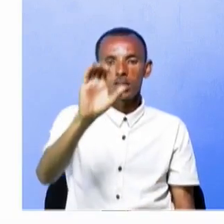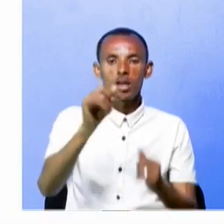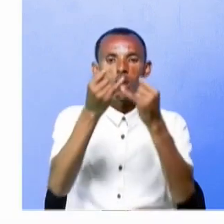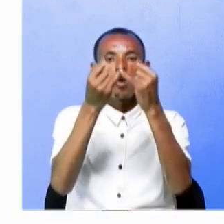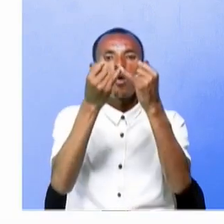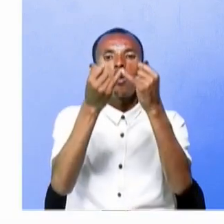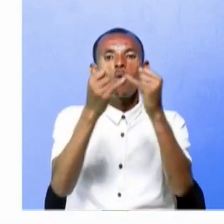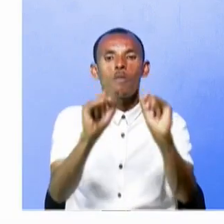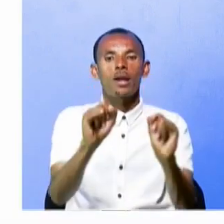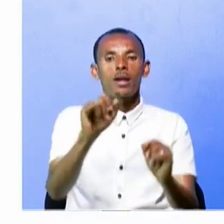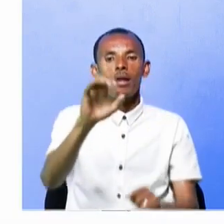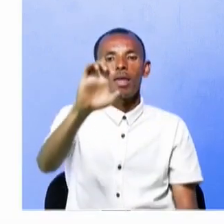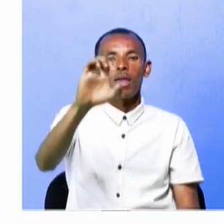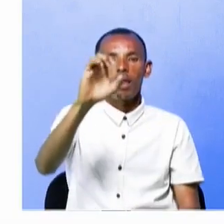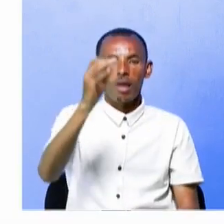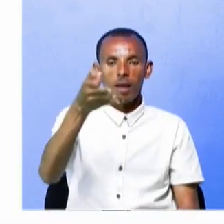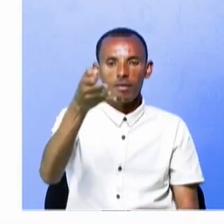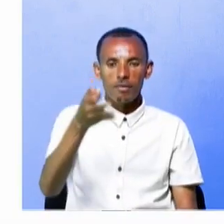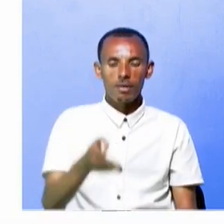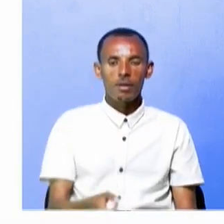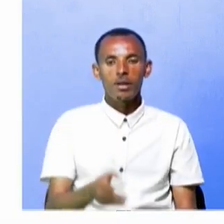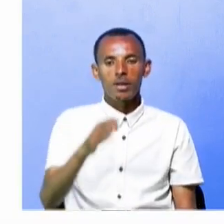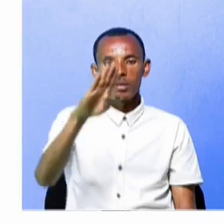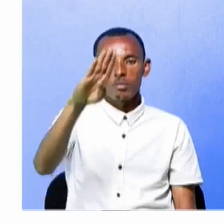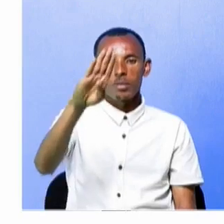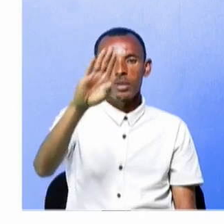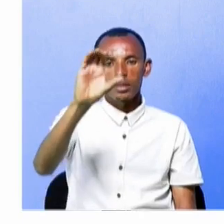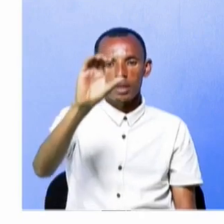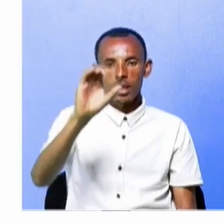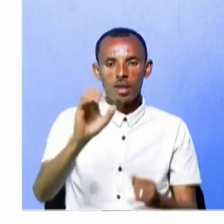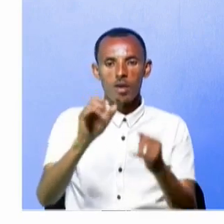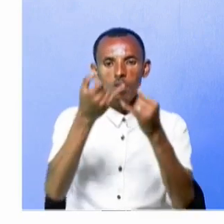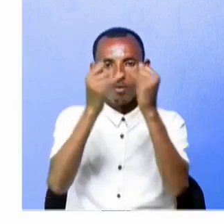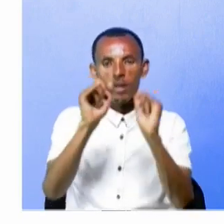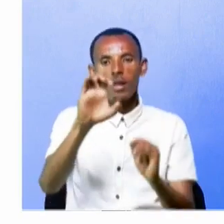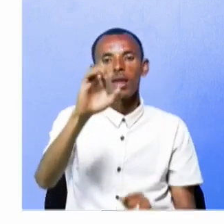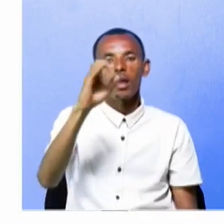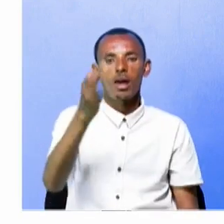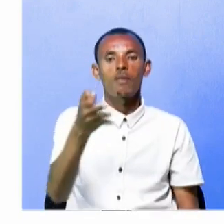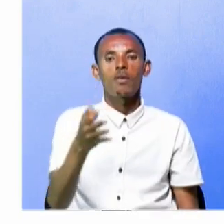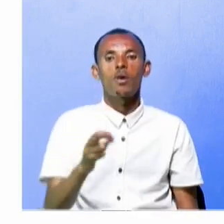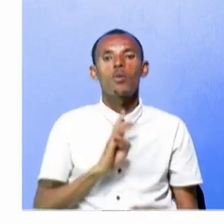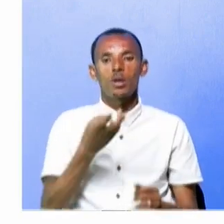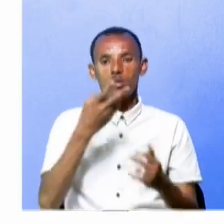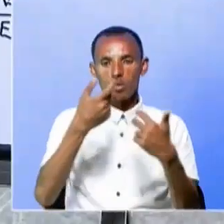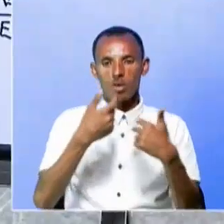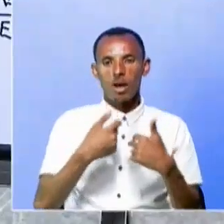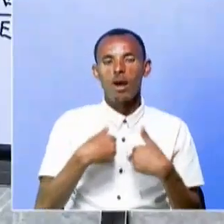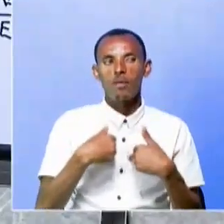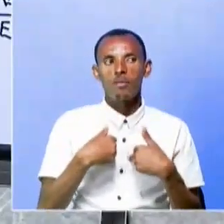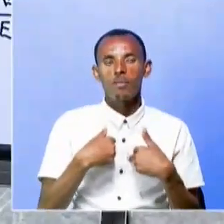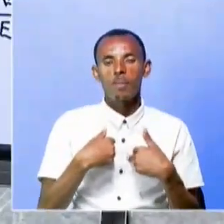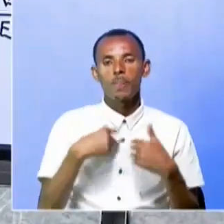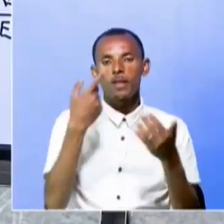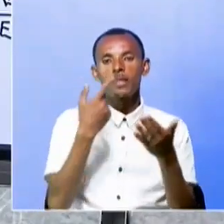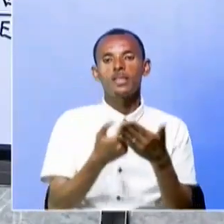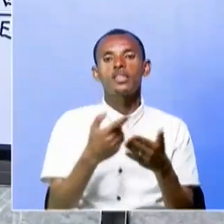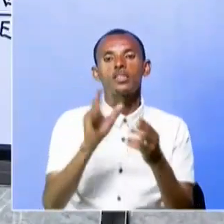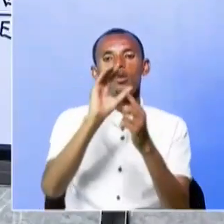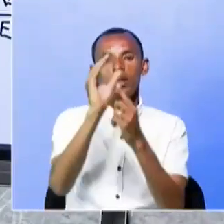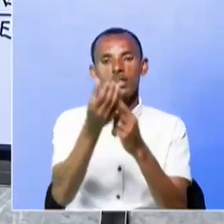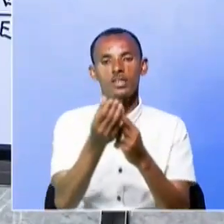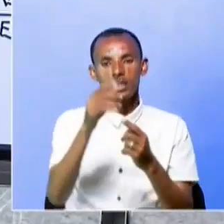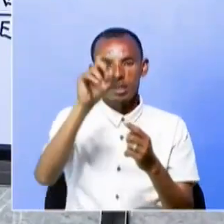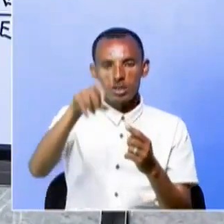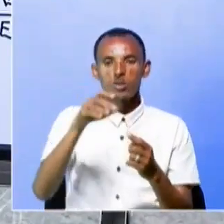over EF, okay? BC over EF, okay? We need to have this condition